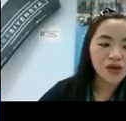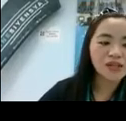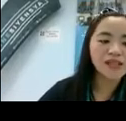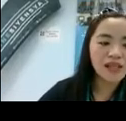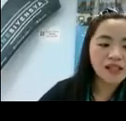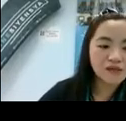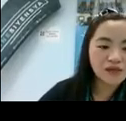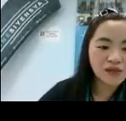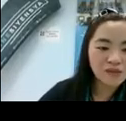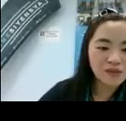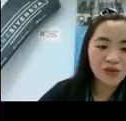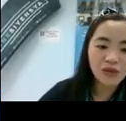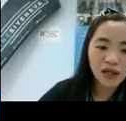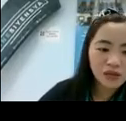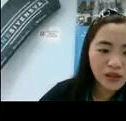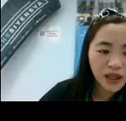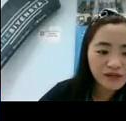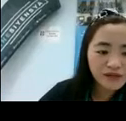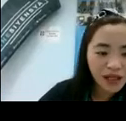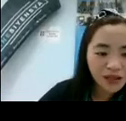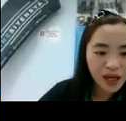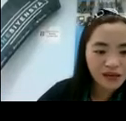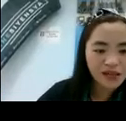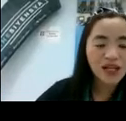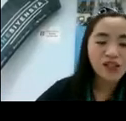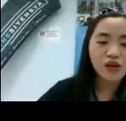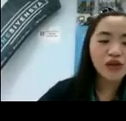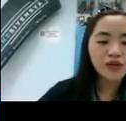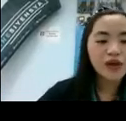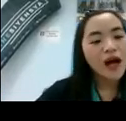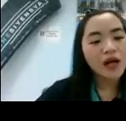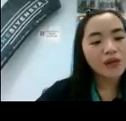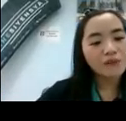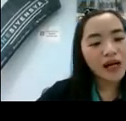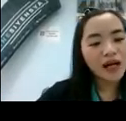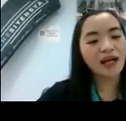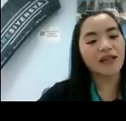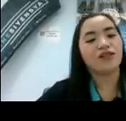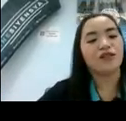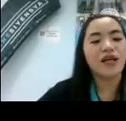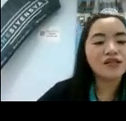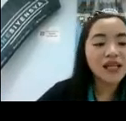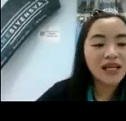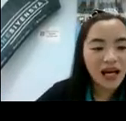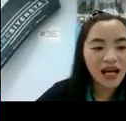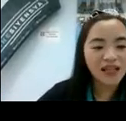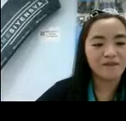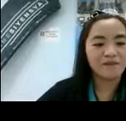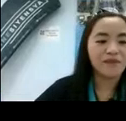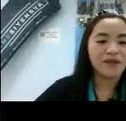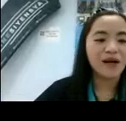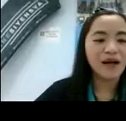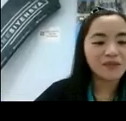discussion on science of dreams. So why do I have nightmares? So bakit? O anong